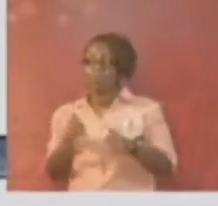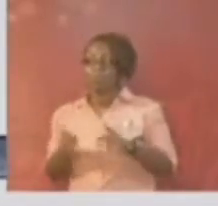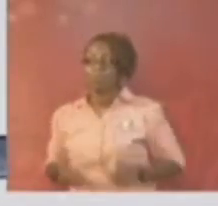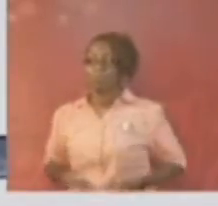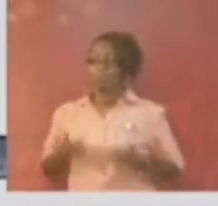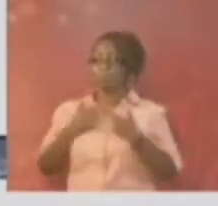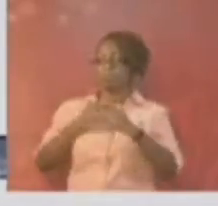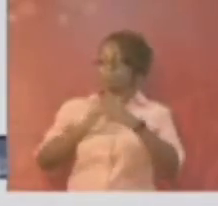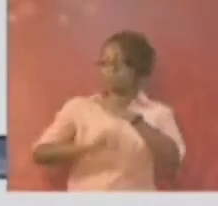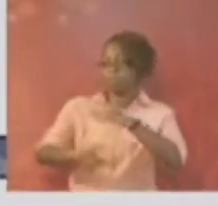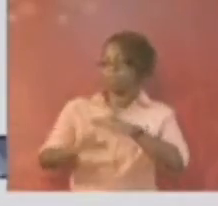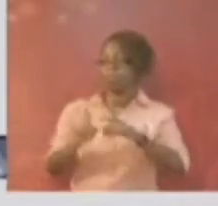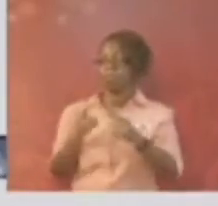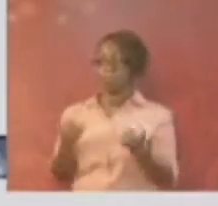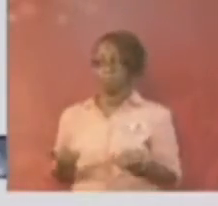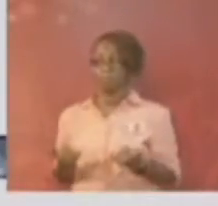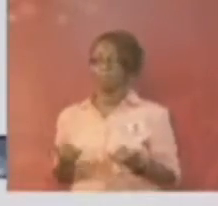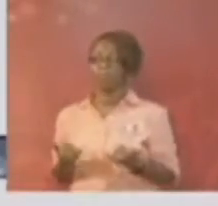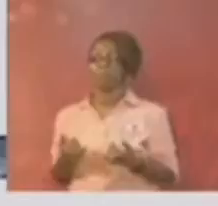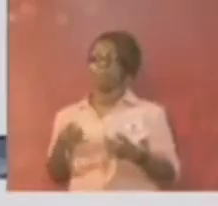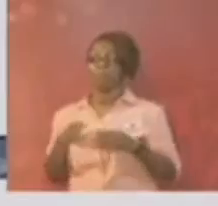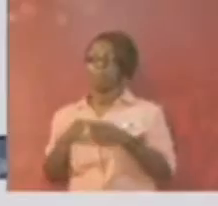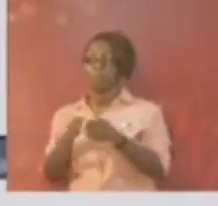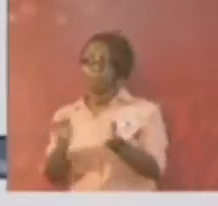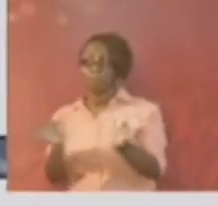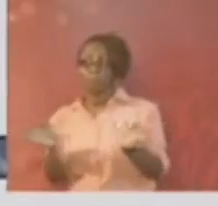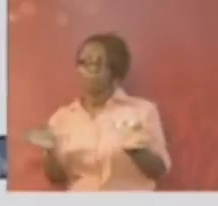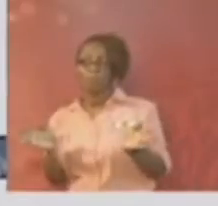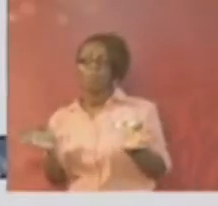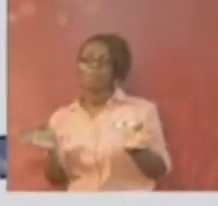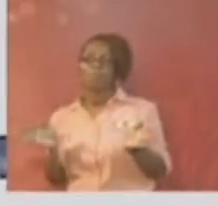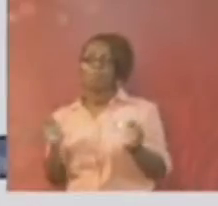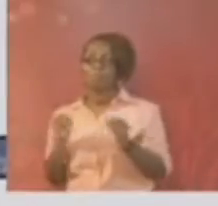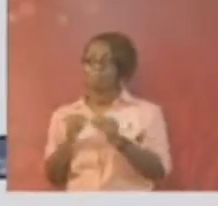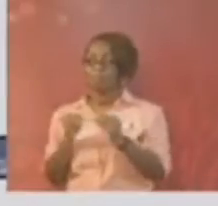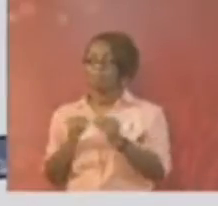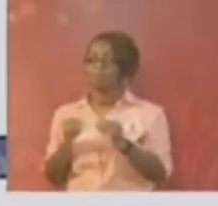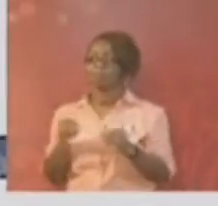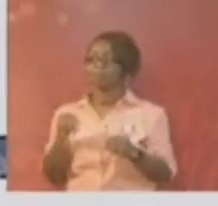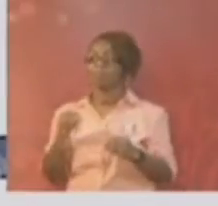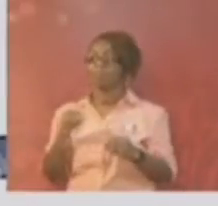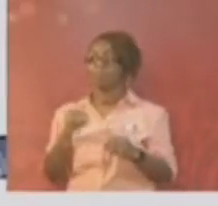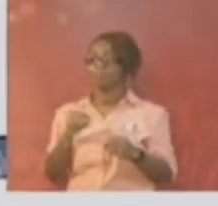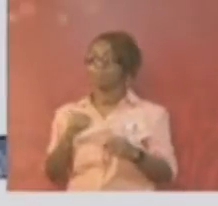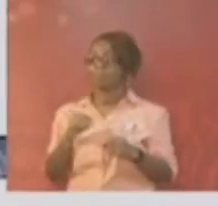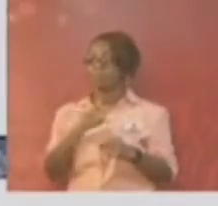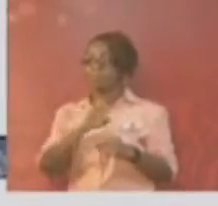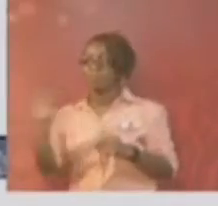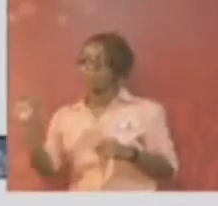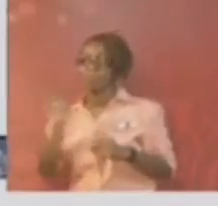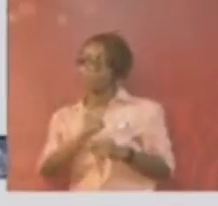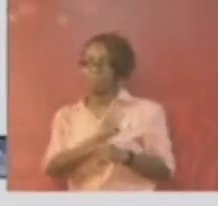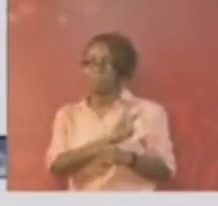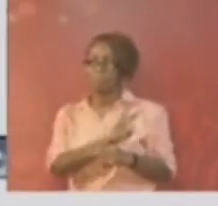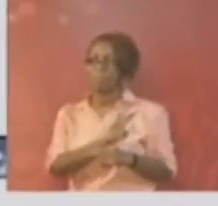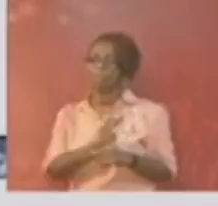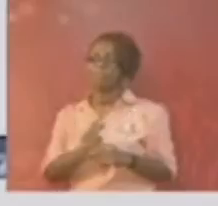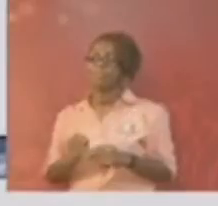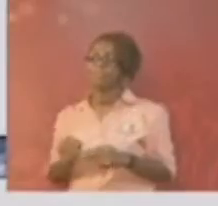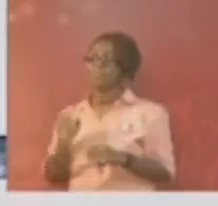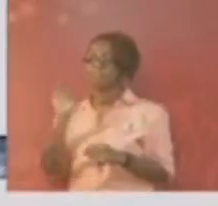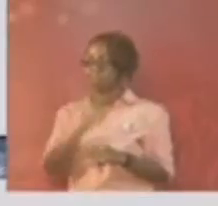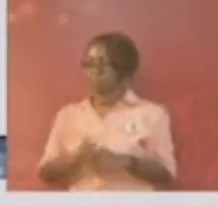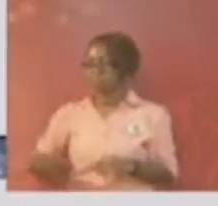to serve the East-West corridor, and we have opened a clinic service at the Women's